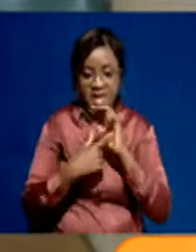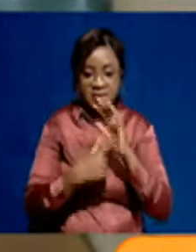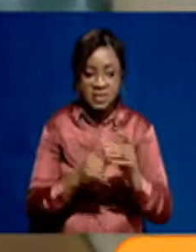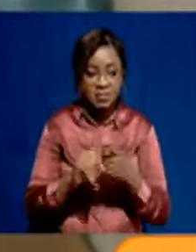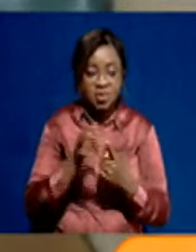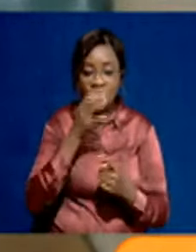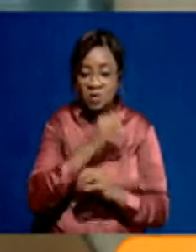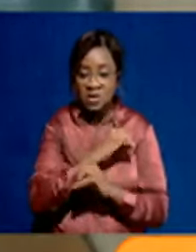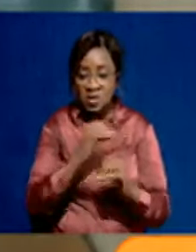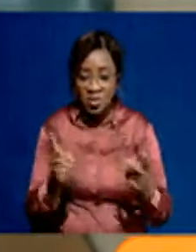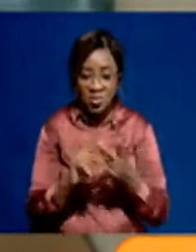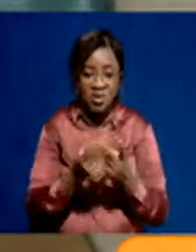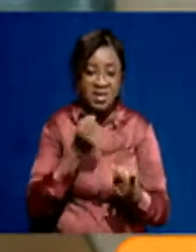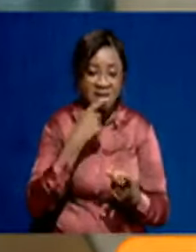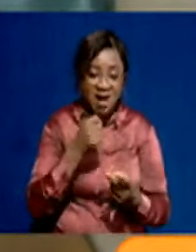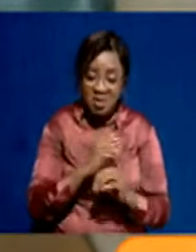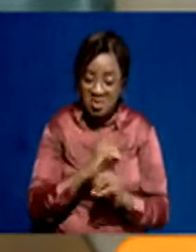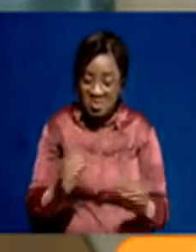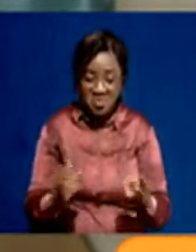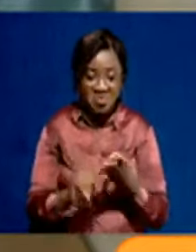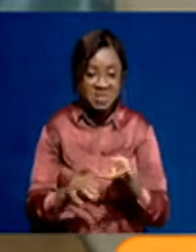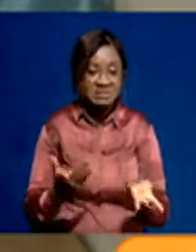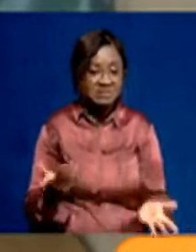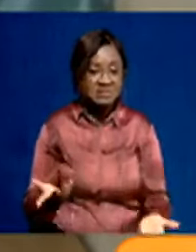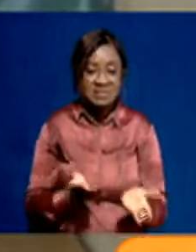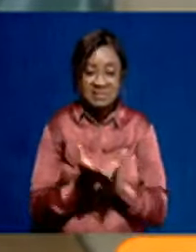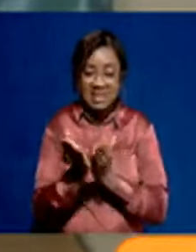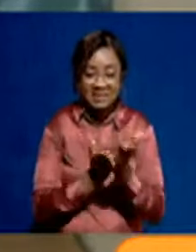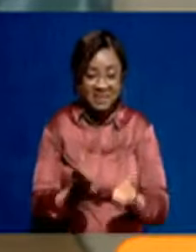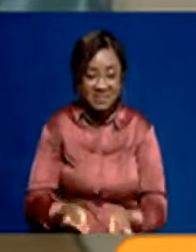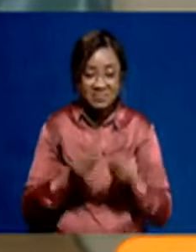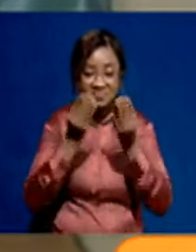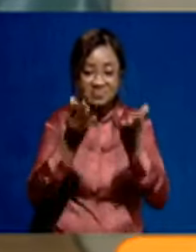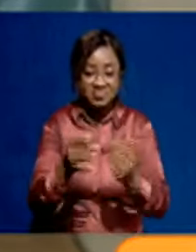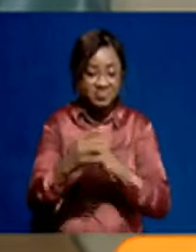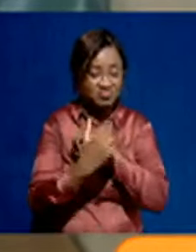drugs, and poor service delivery. Miriam Nyambura, Citizen TV.